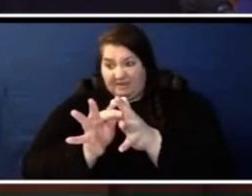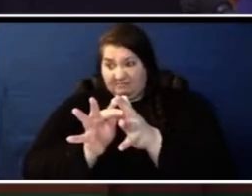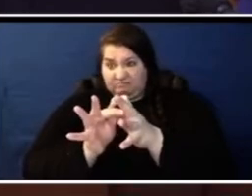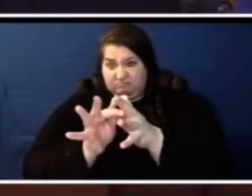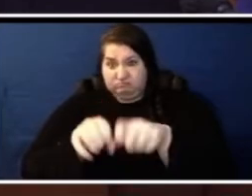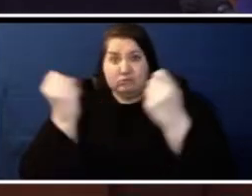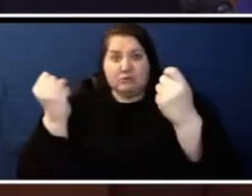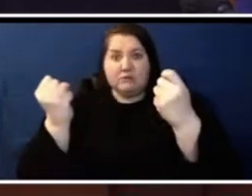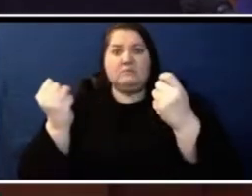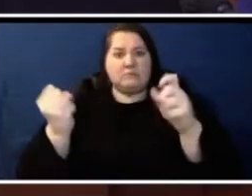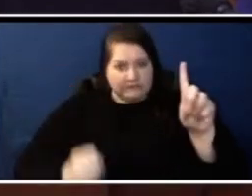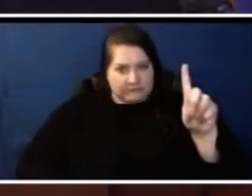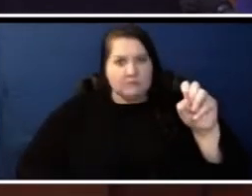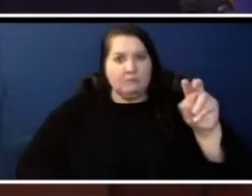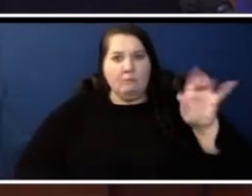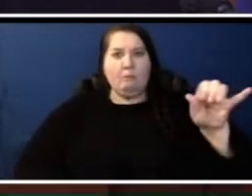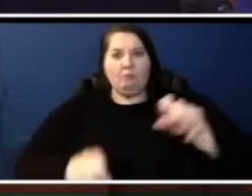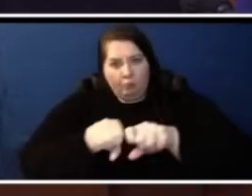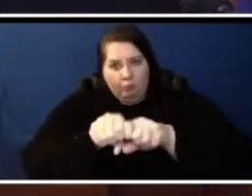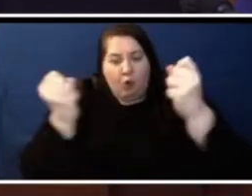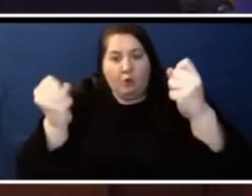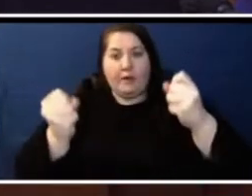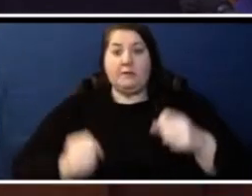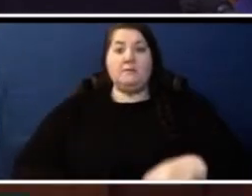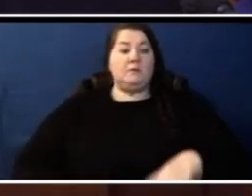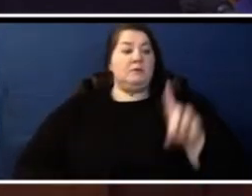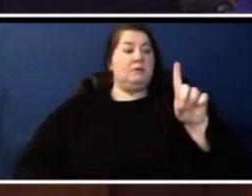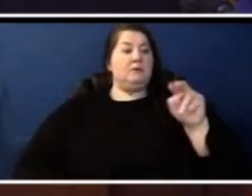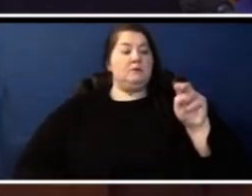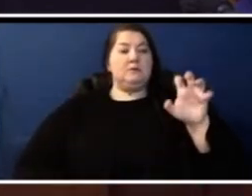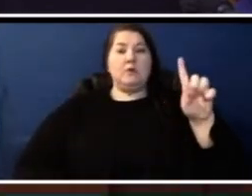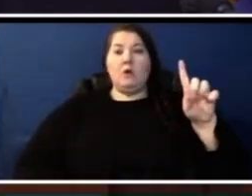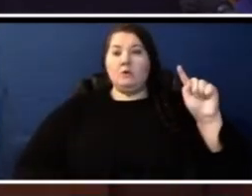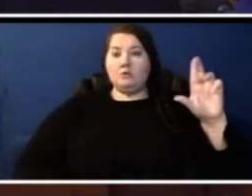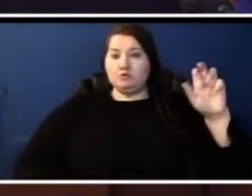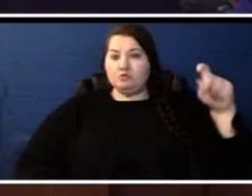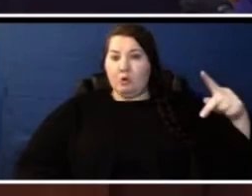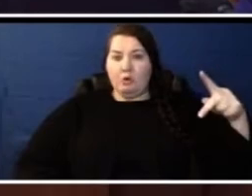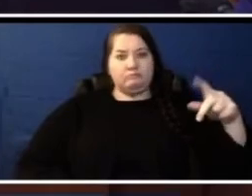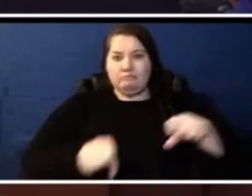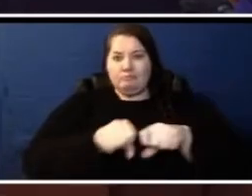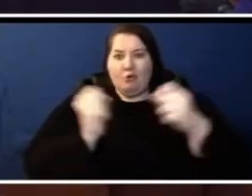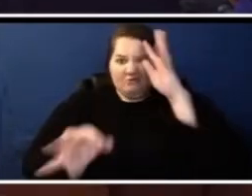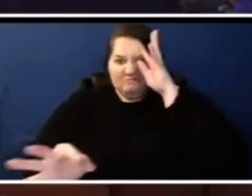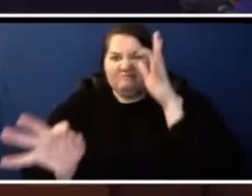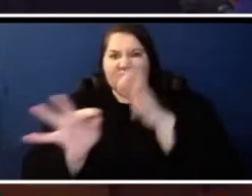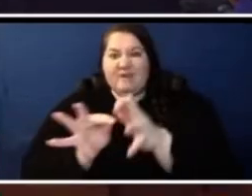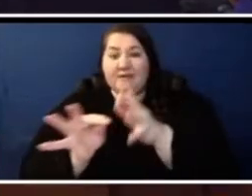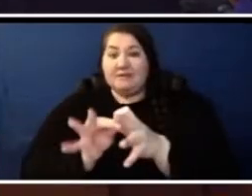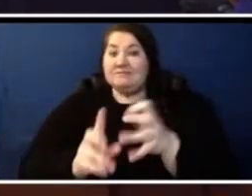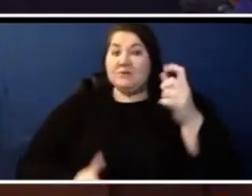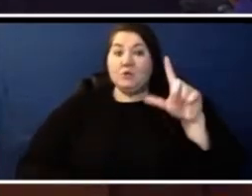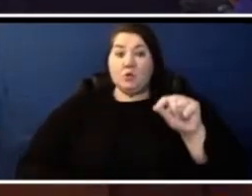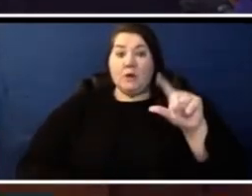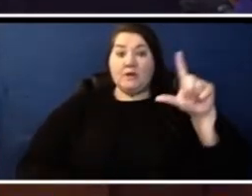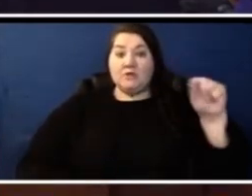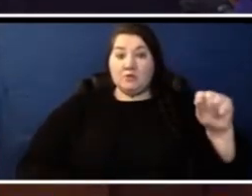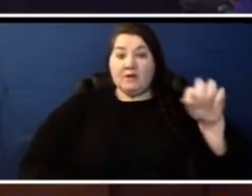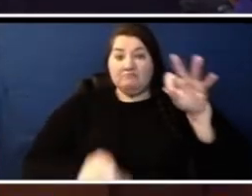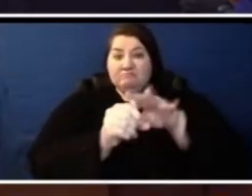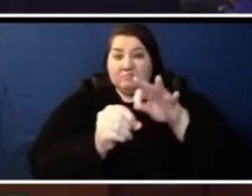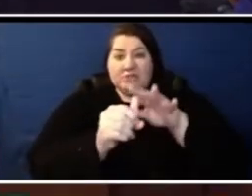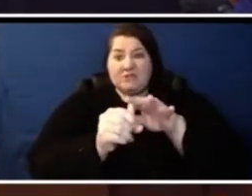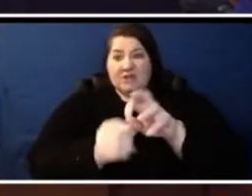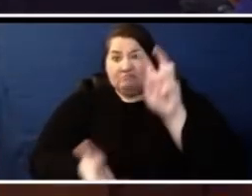democracy. Donald Trump broke that faith. He lost the 2020 election and knew it. But